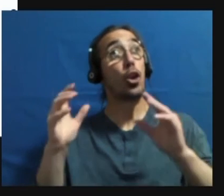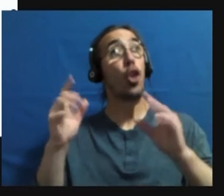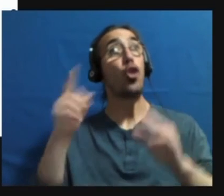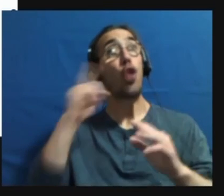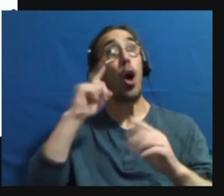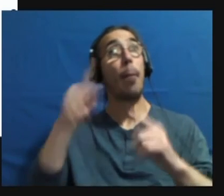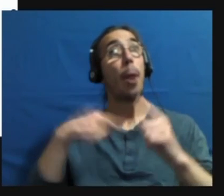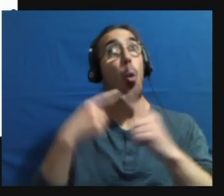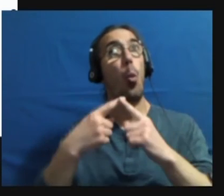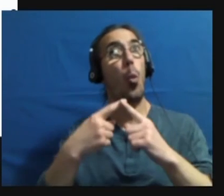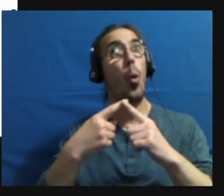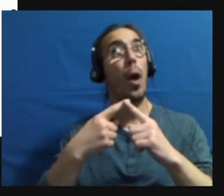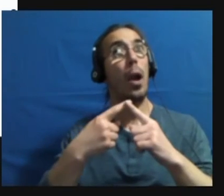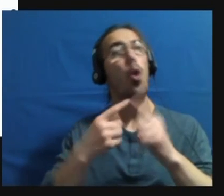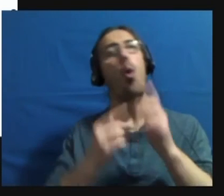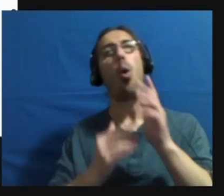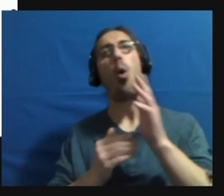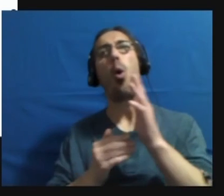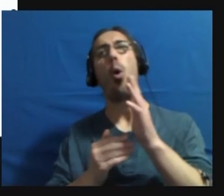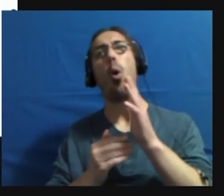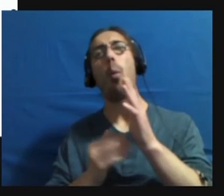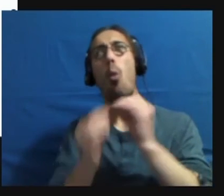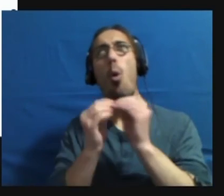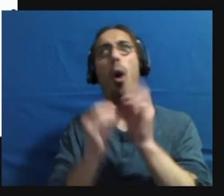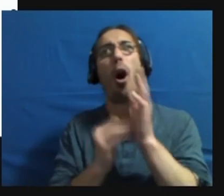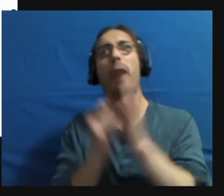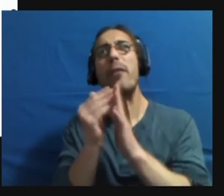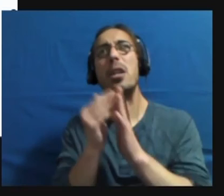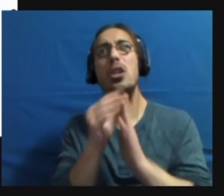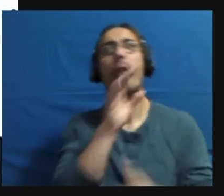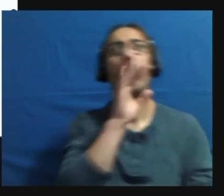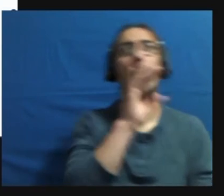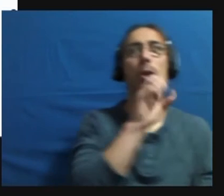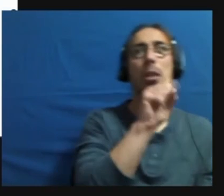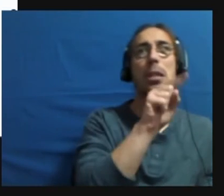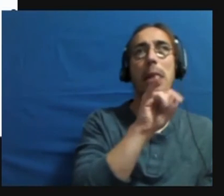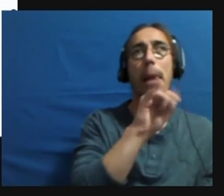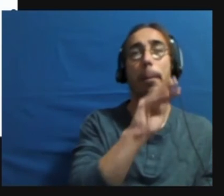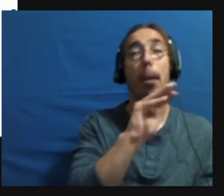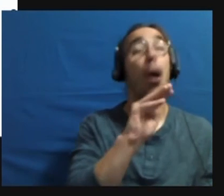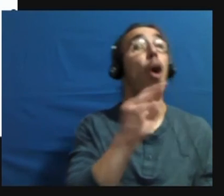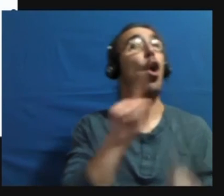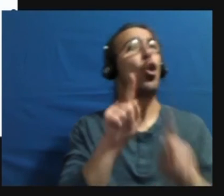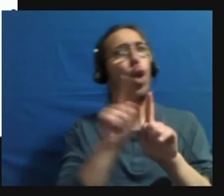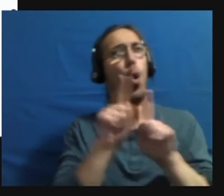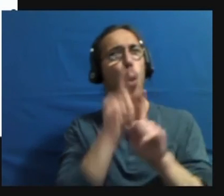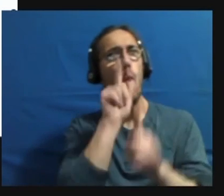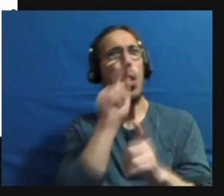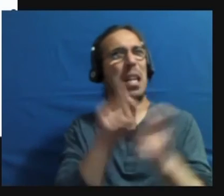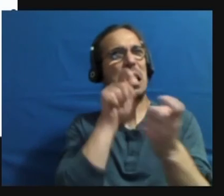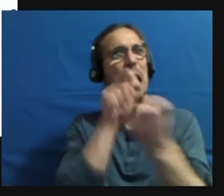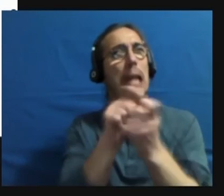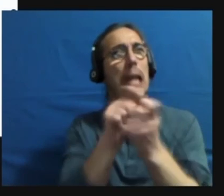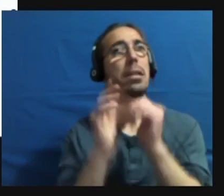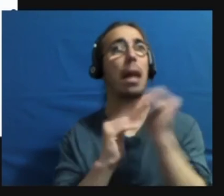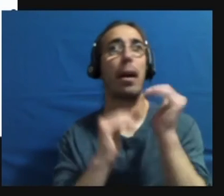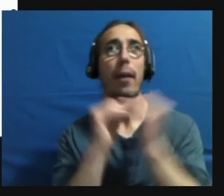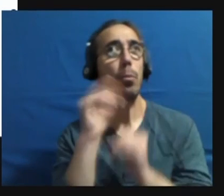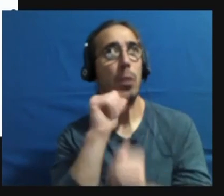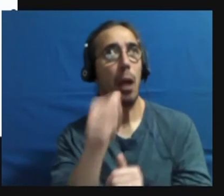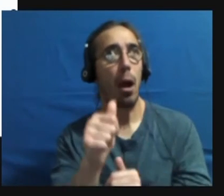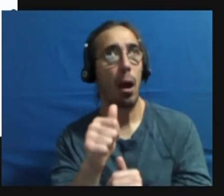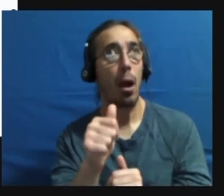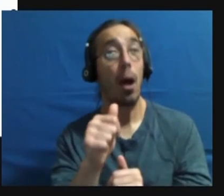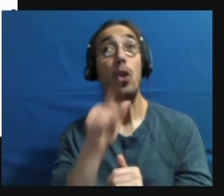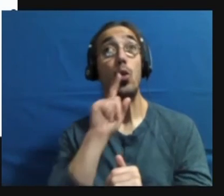it's happening more often? Things like that. And who is actually uncomfortable with the verbal stem? Is it actually